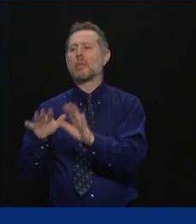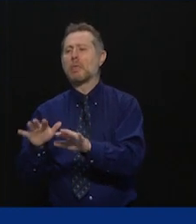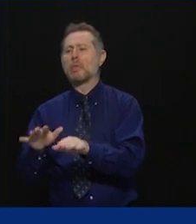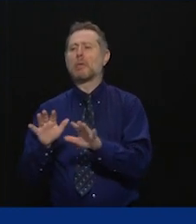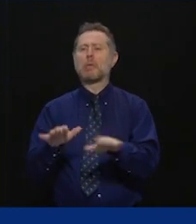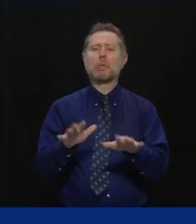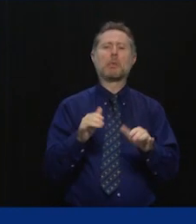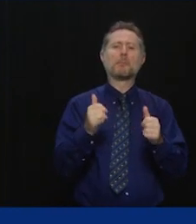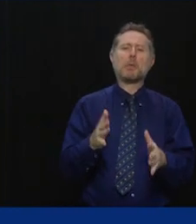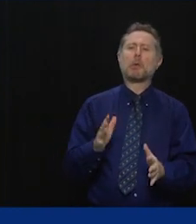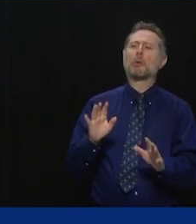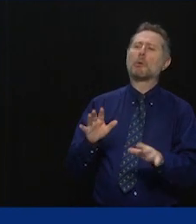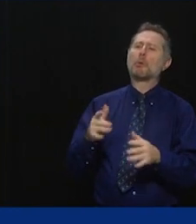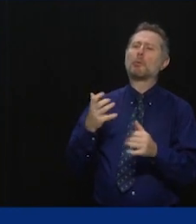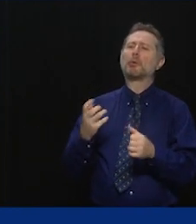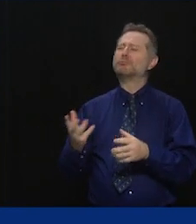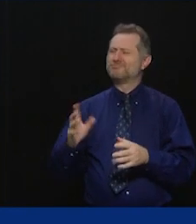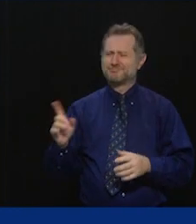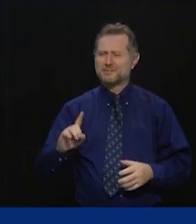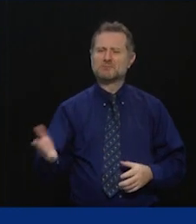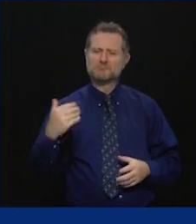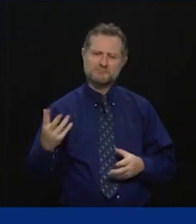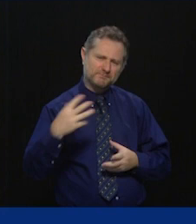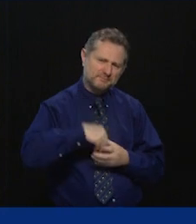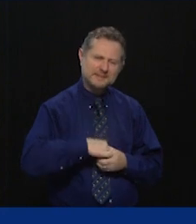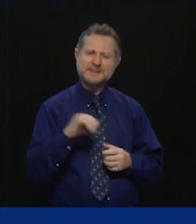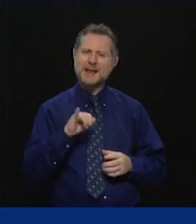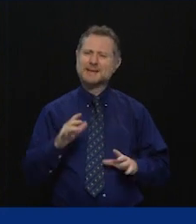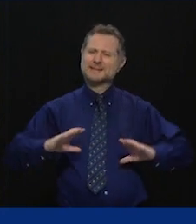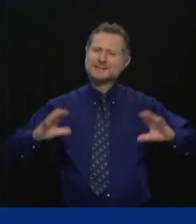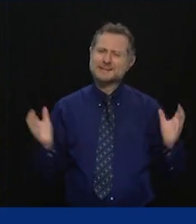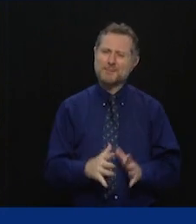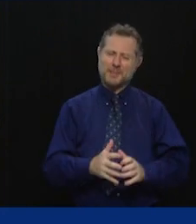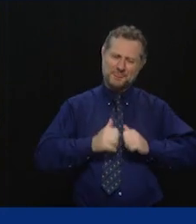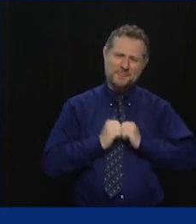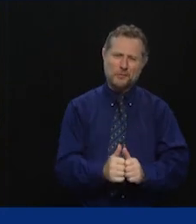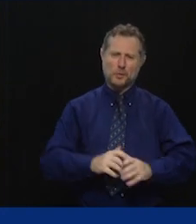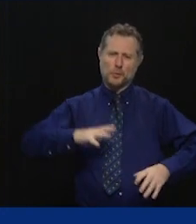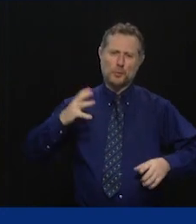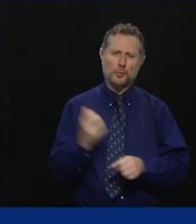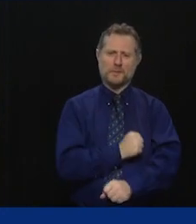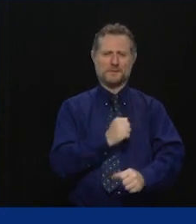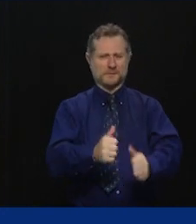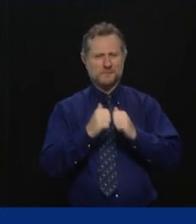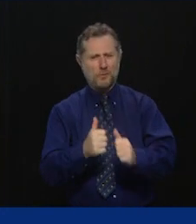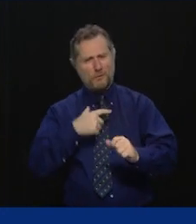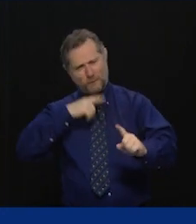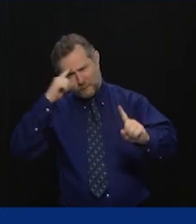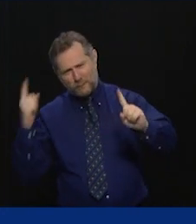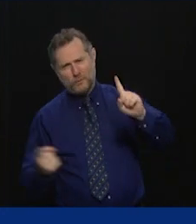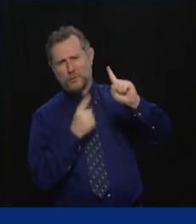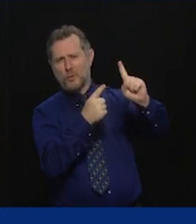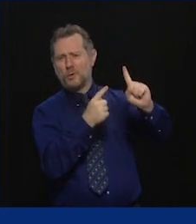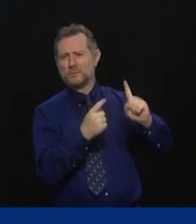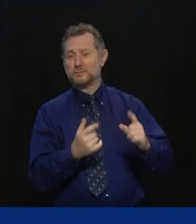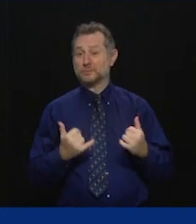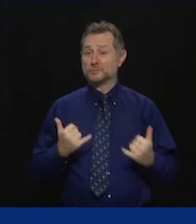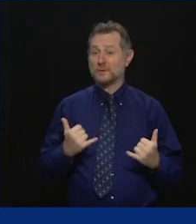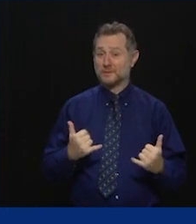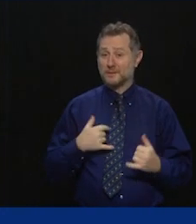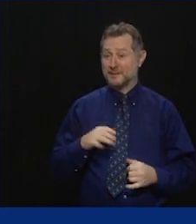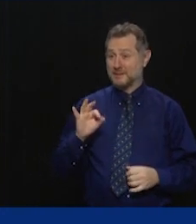team. New York State, let's be a team together. Let's win together. Let's get to 100%. I think we're at 82% right now,